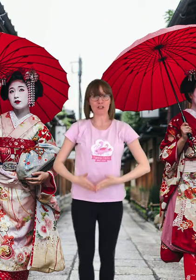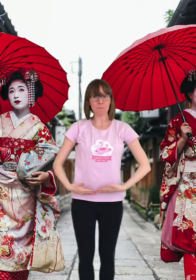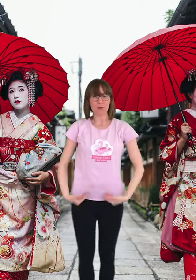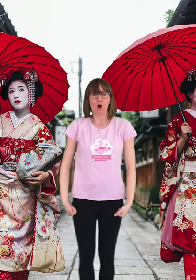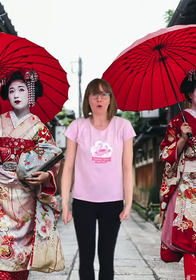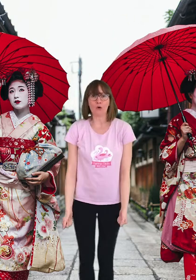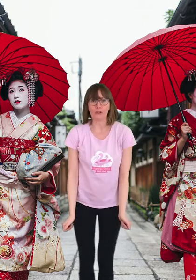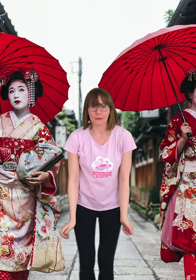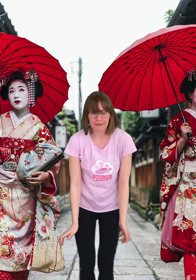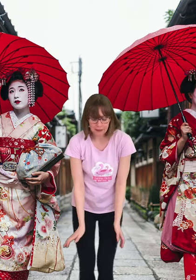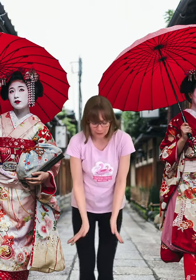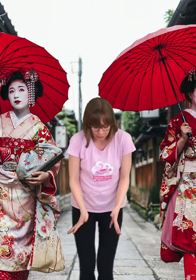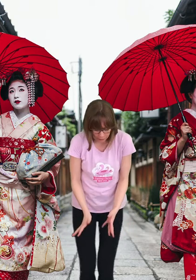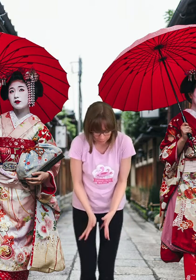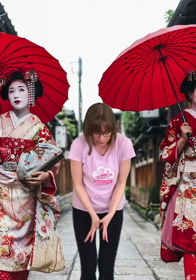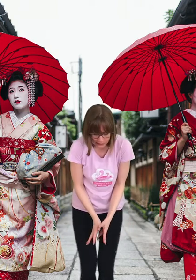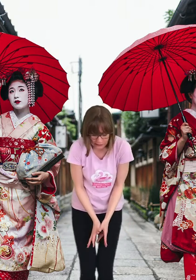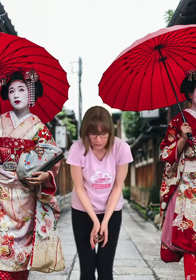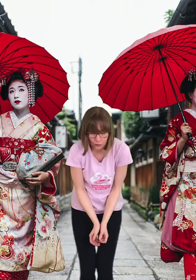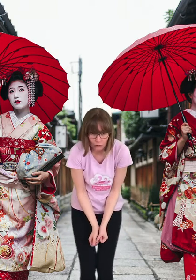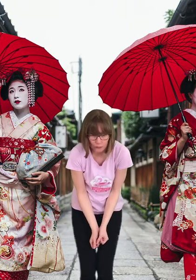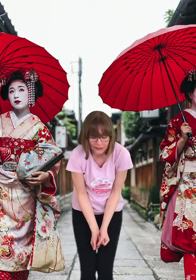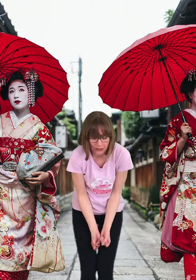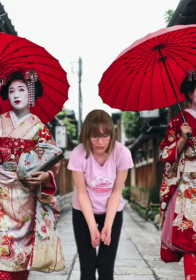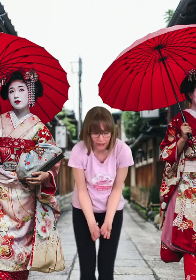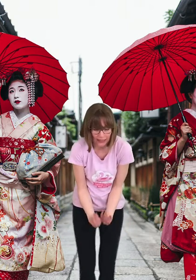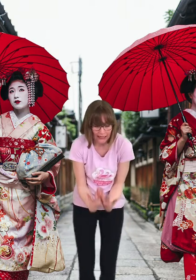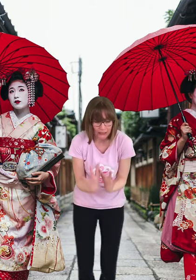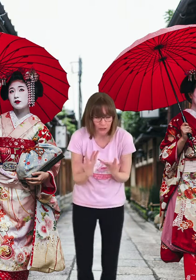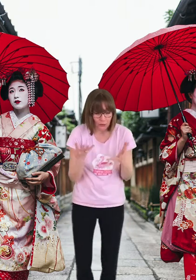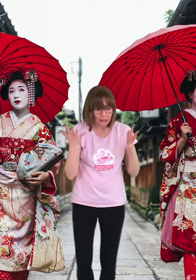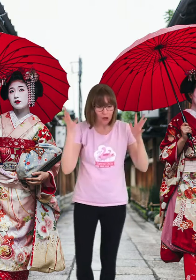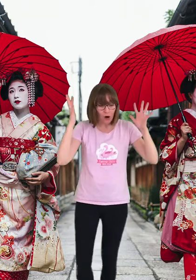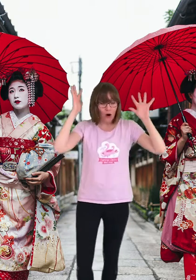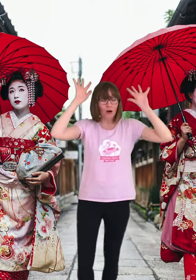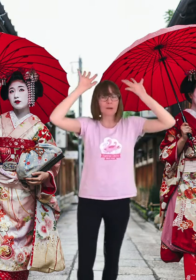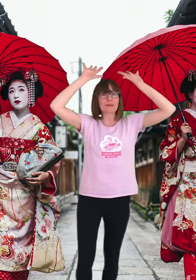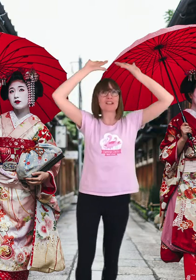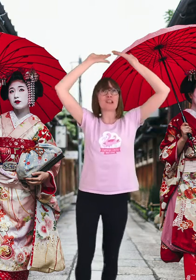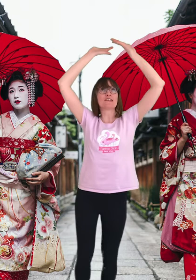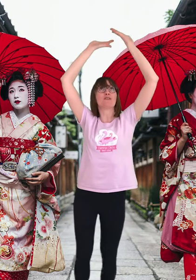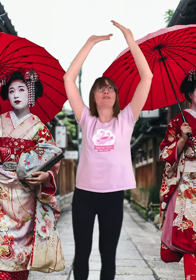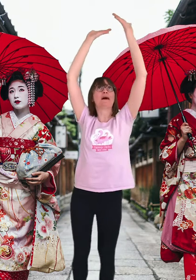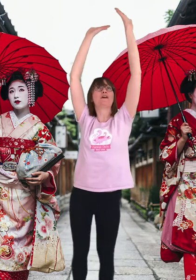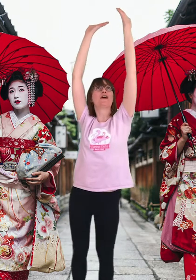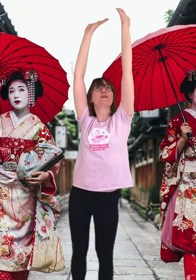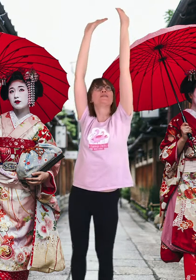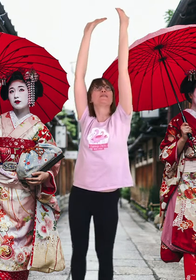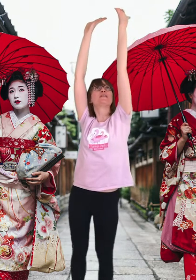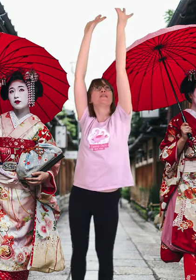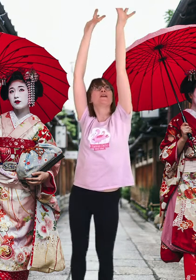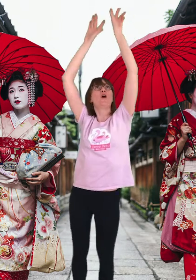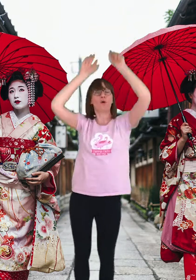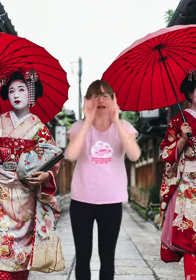you want to. Or you could think about going from a small position into a long position as your flower